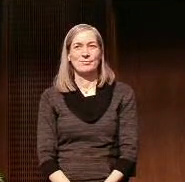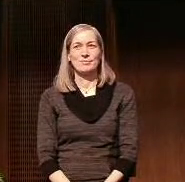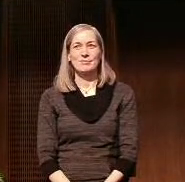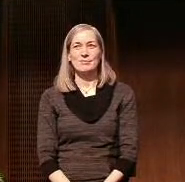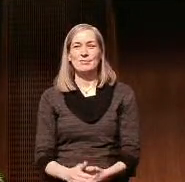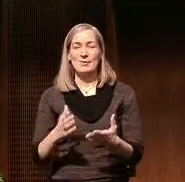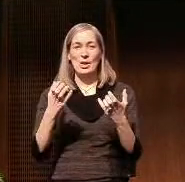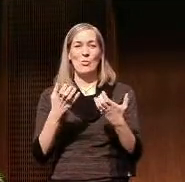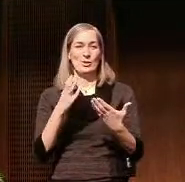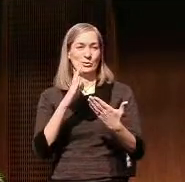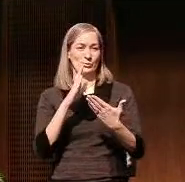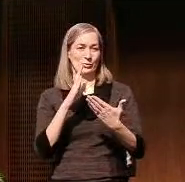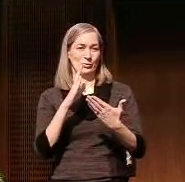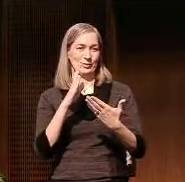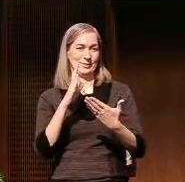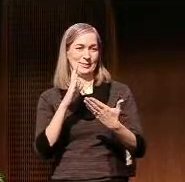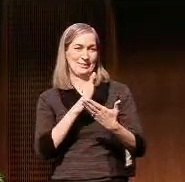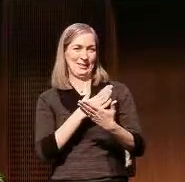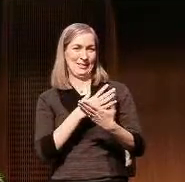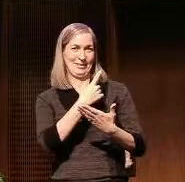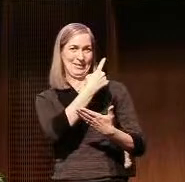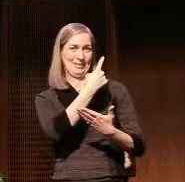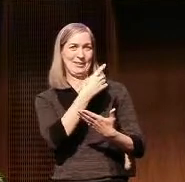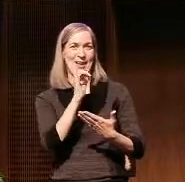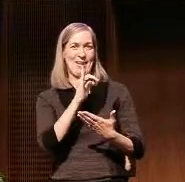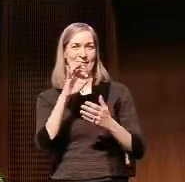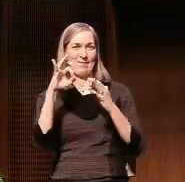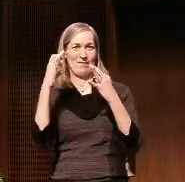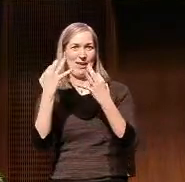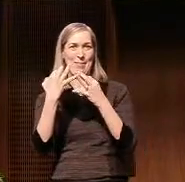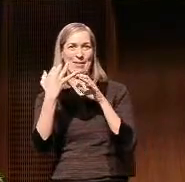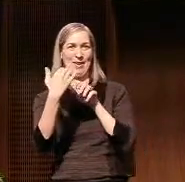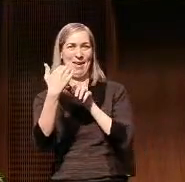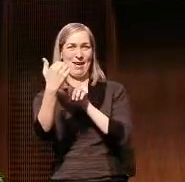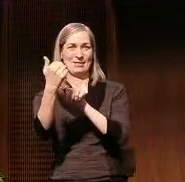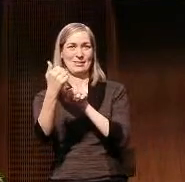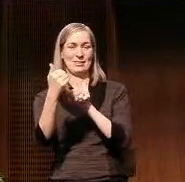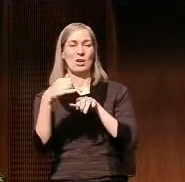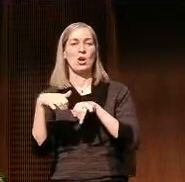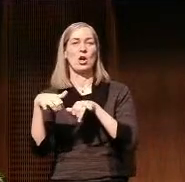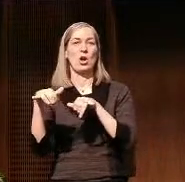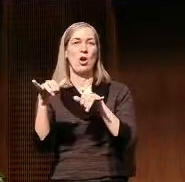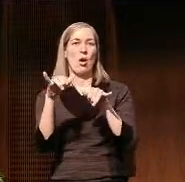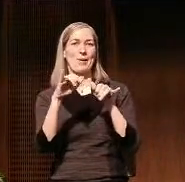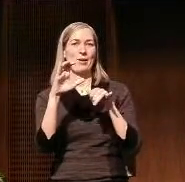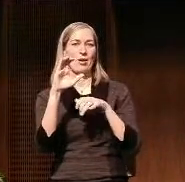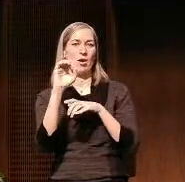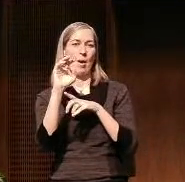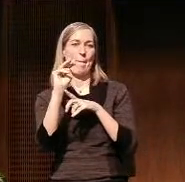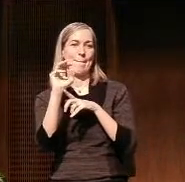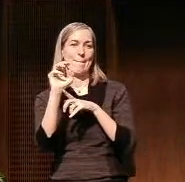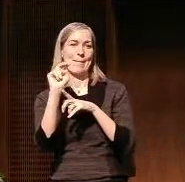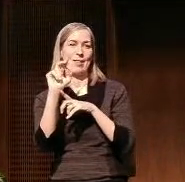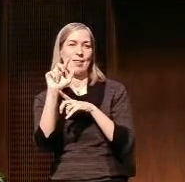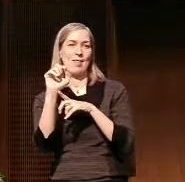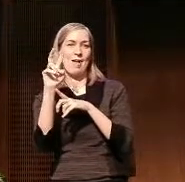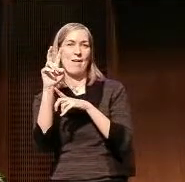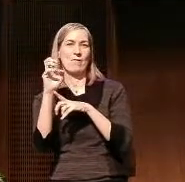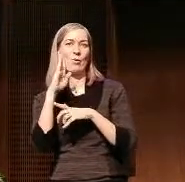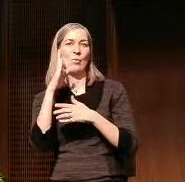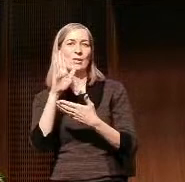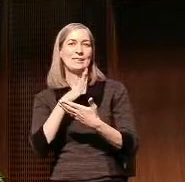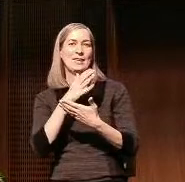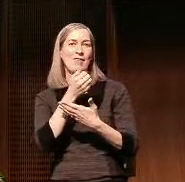We're going to sing this song as the family exits, A Common Love. We may sing that a couple of times through.